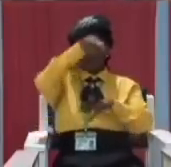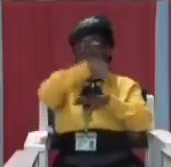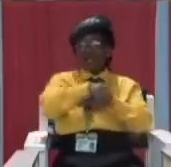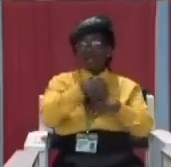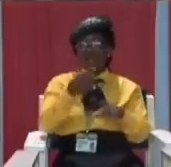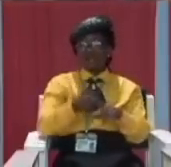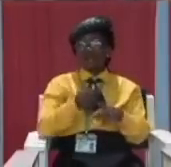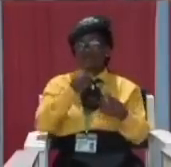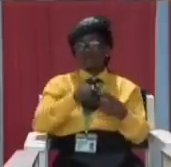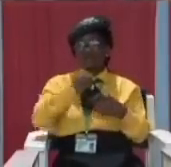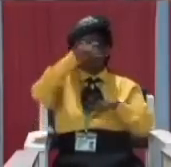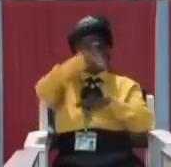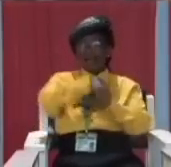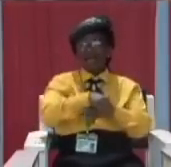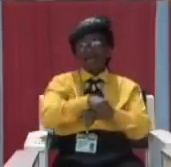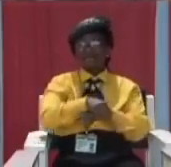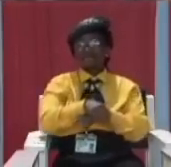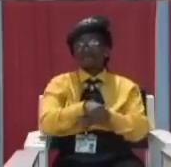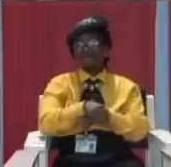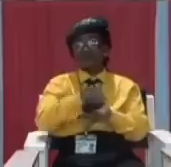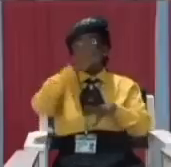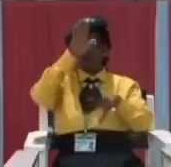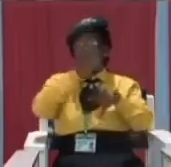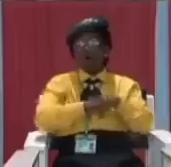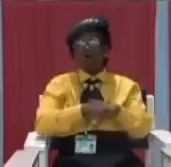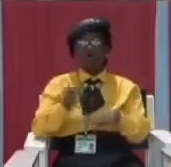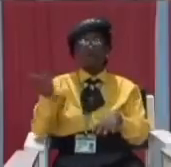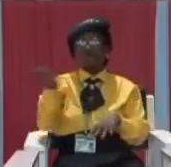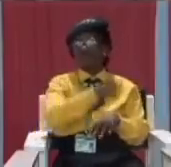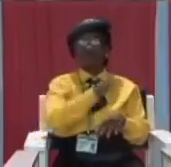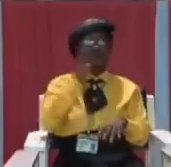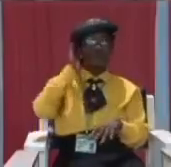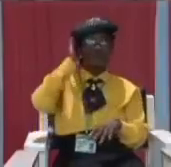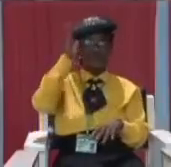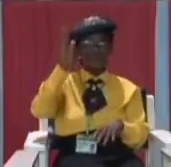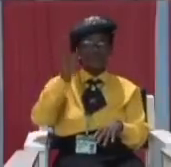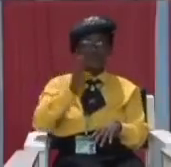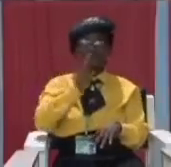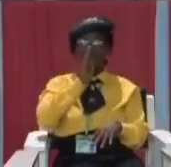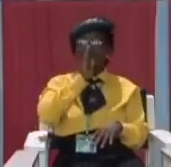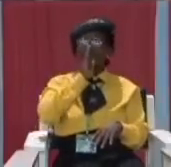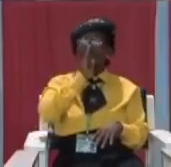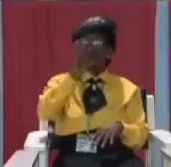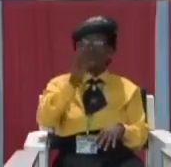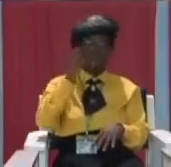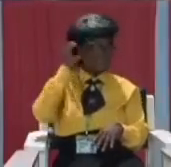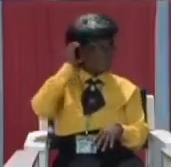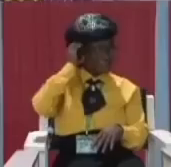from tonight onward, you'll be hearing my whisper.